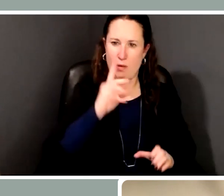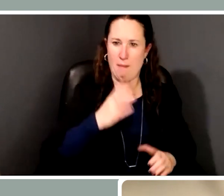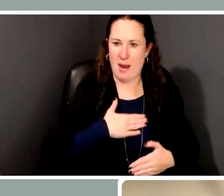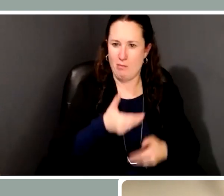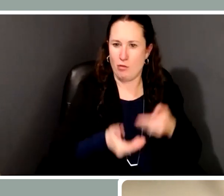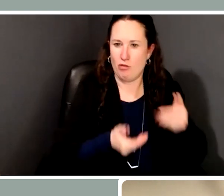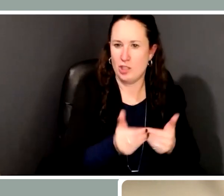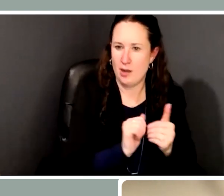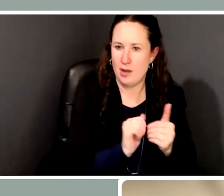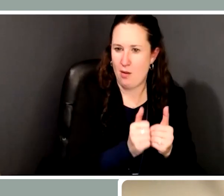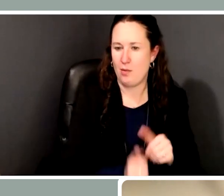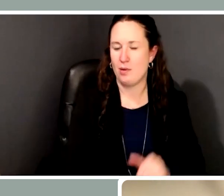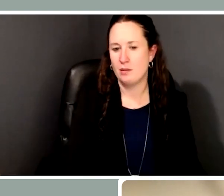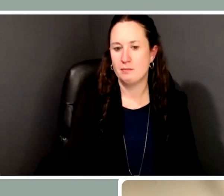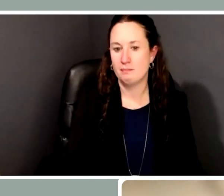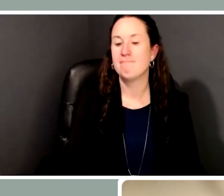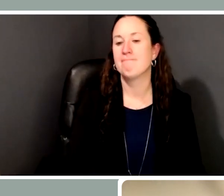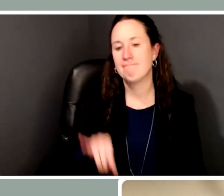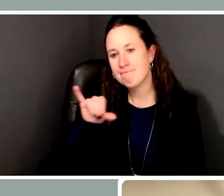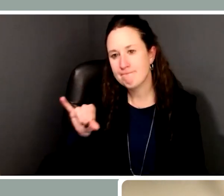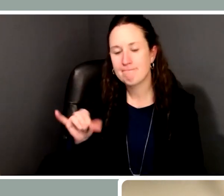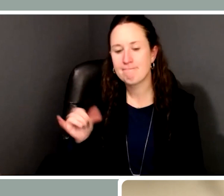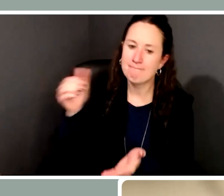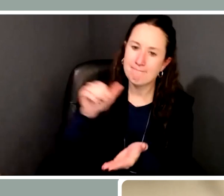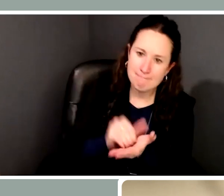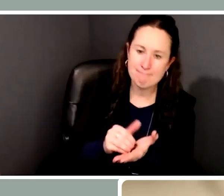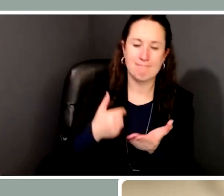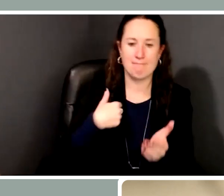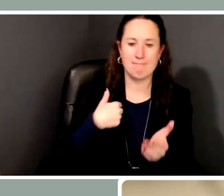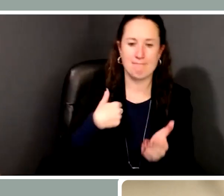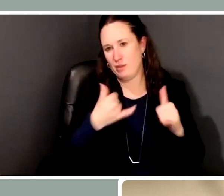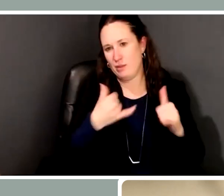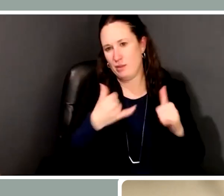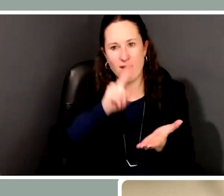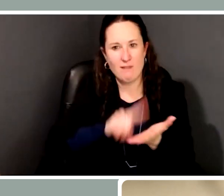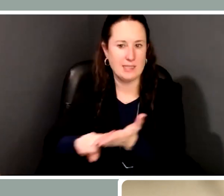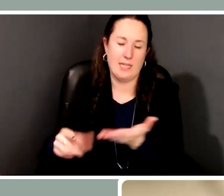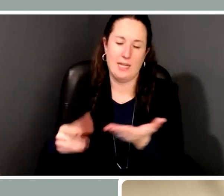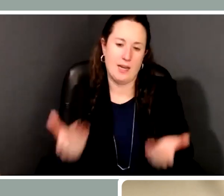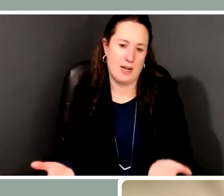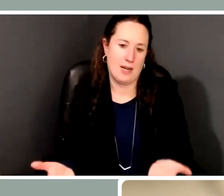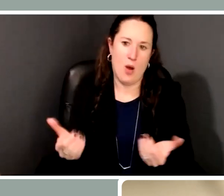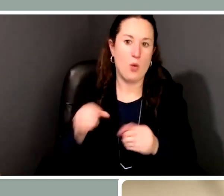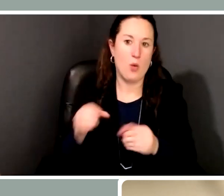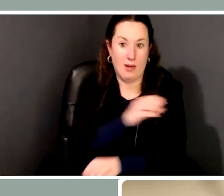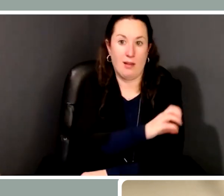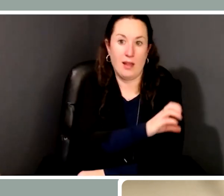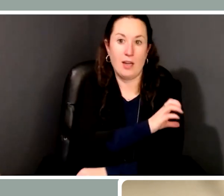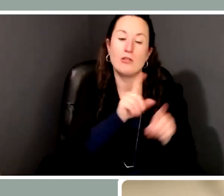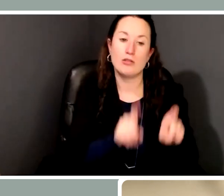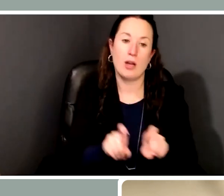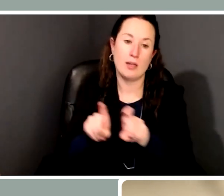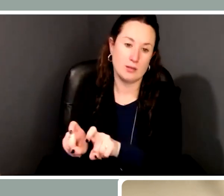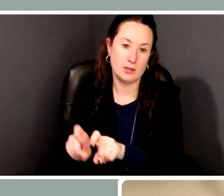And again, that's something, that is being investigated really within clinical trials. Obviously, a